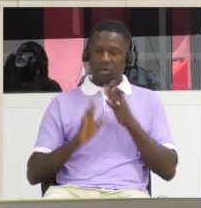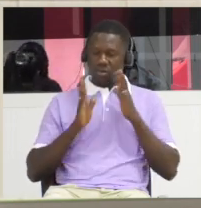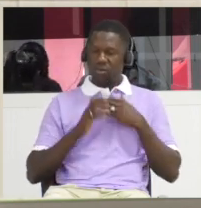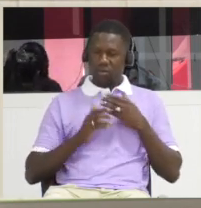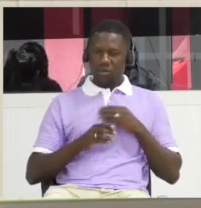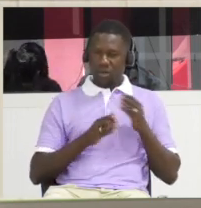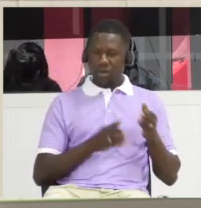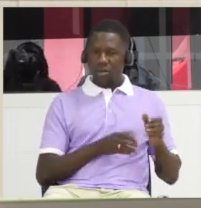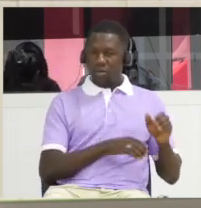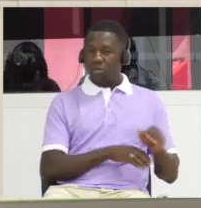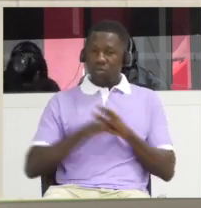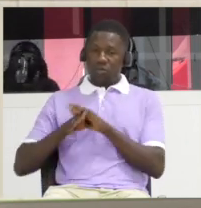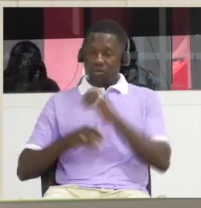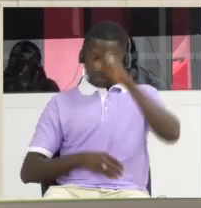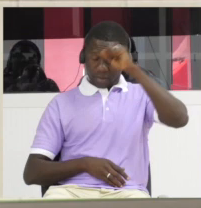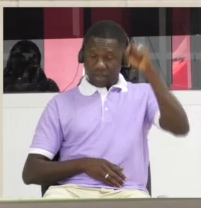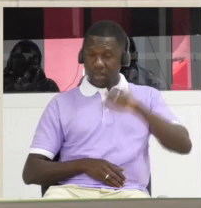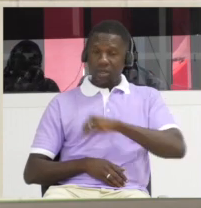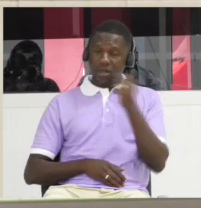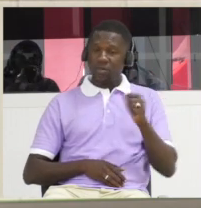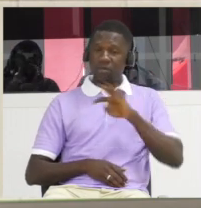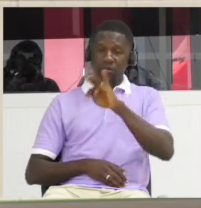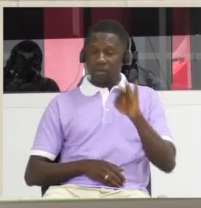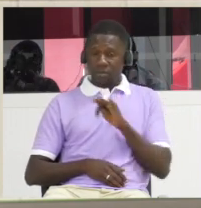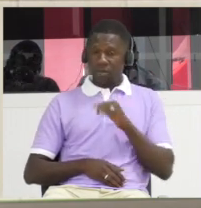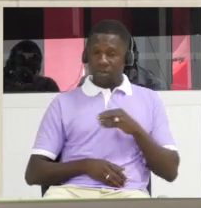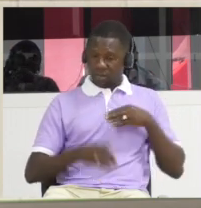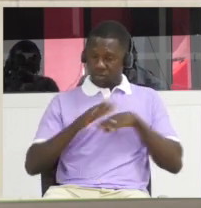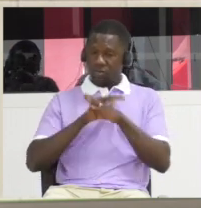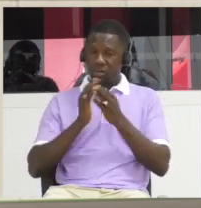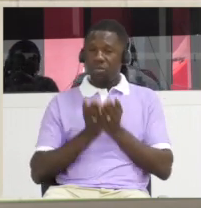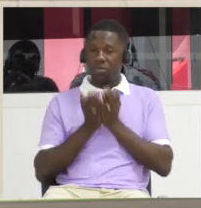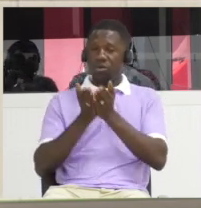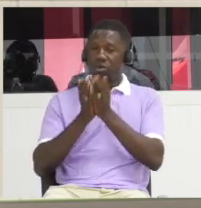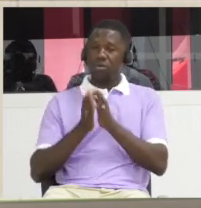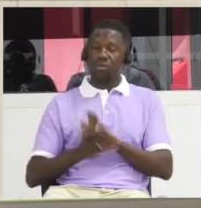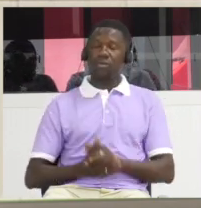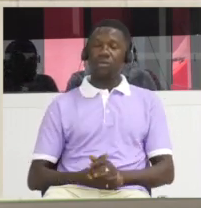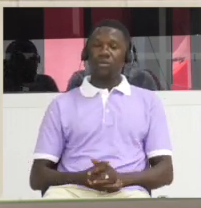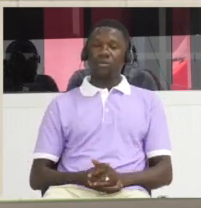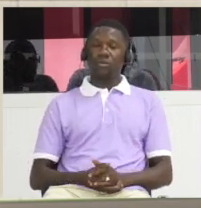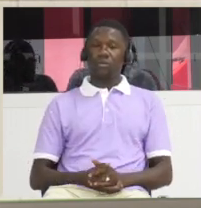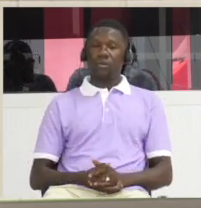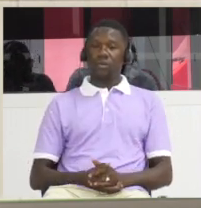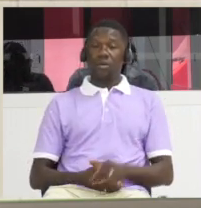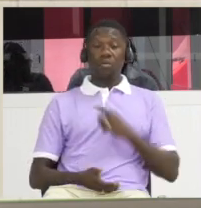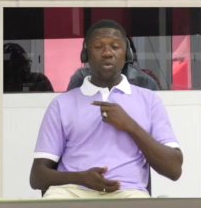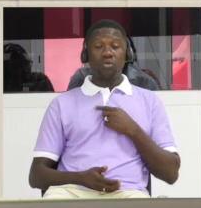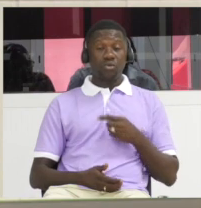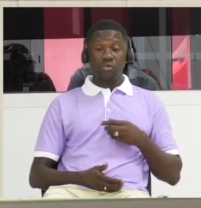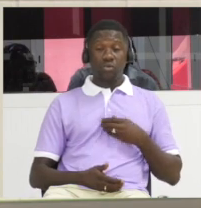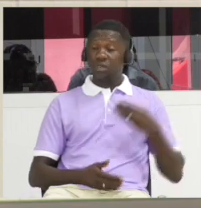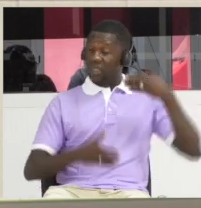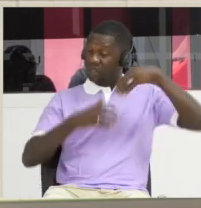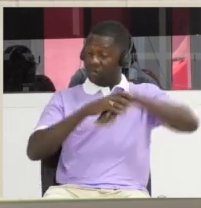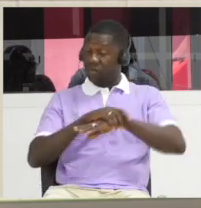and the president and his family, to the boat. But as far as intervention was